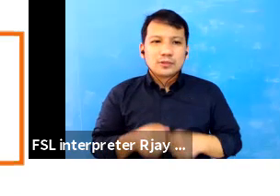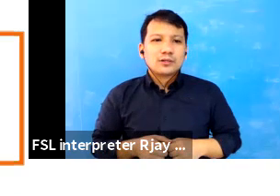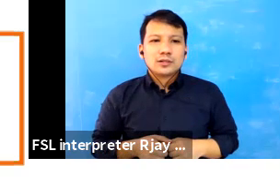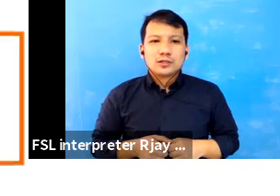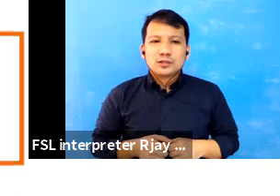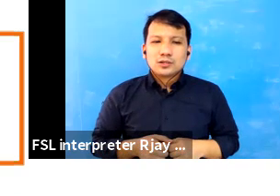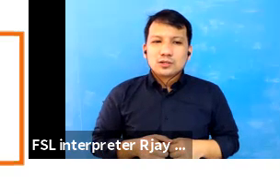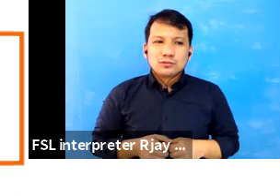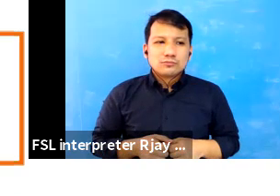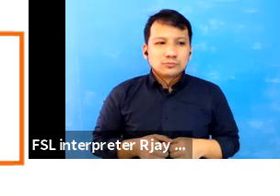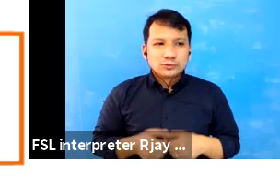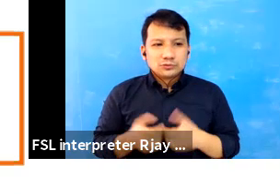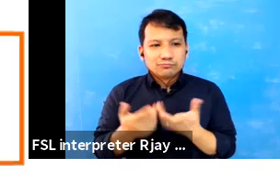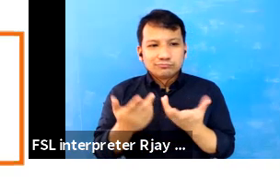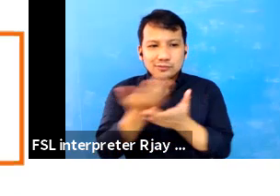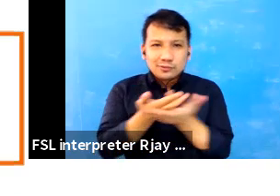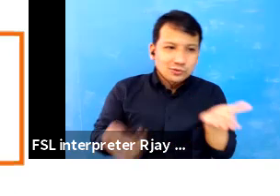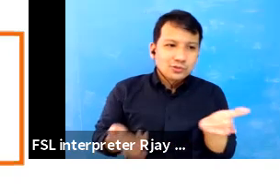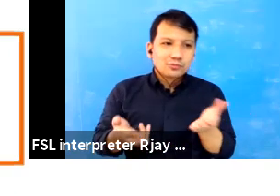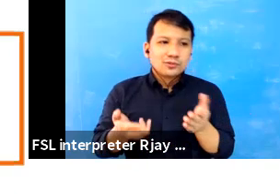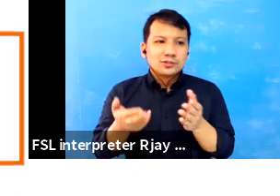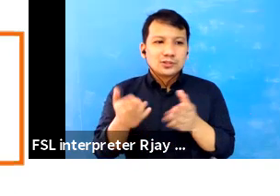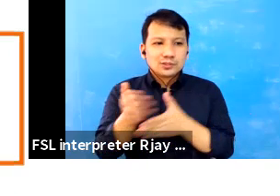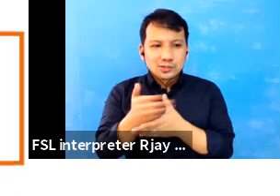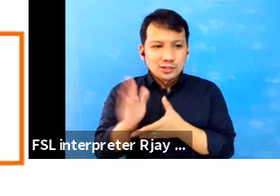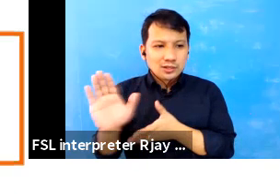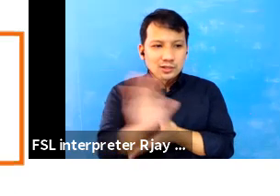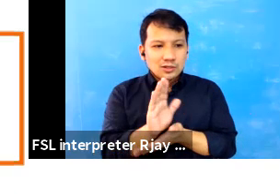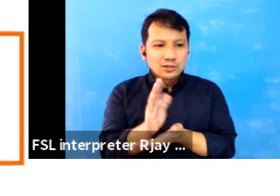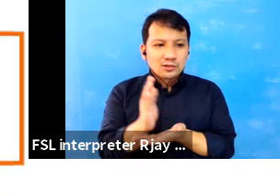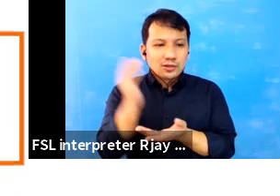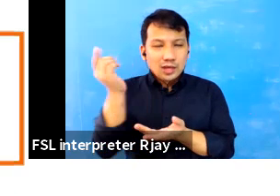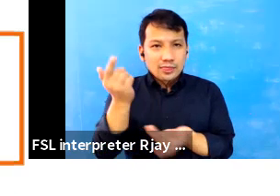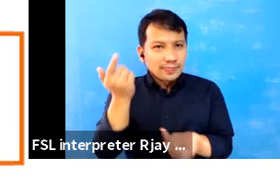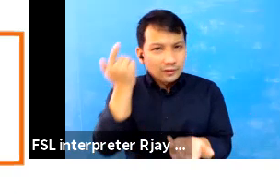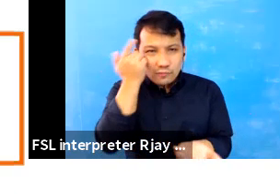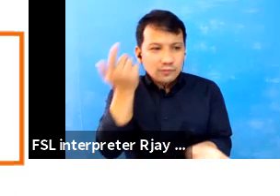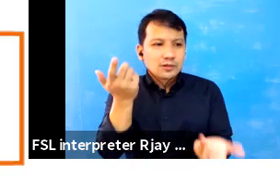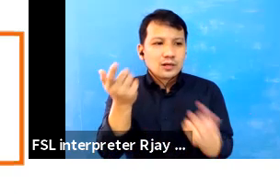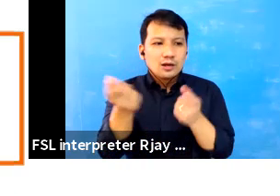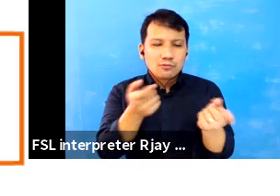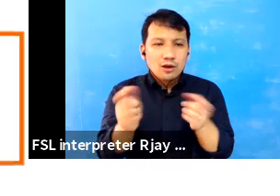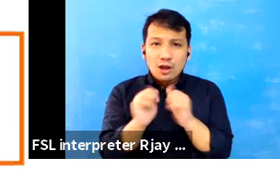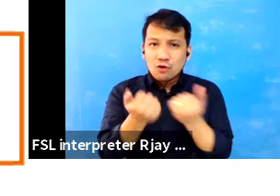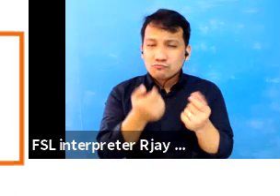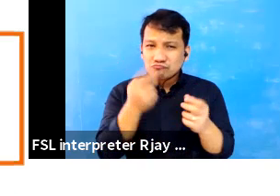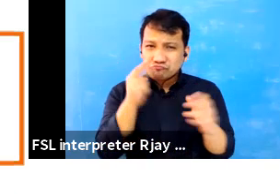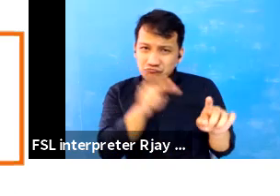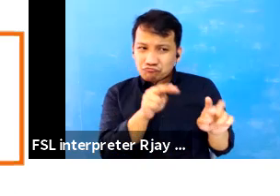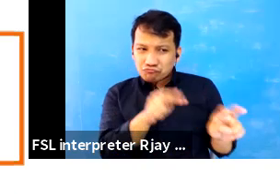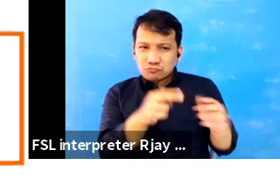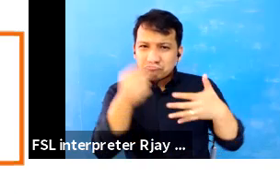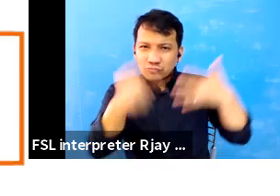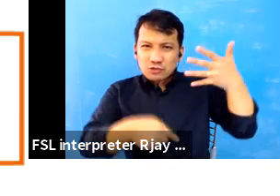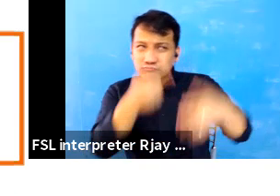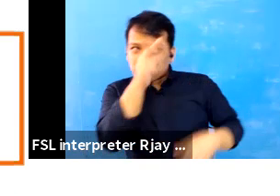the beliefs and the norms, resources, gaps in the resources, and the governance. And if we're going to try to look at what are